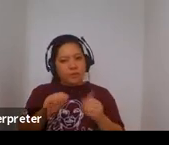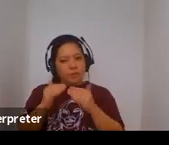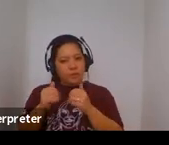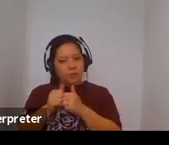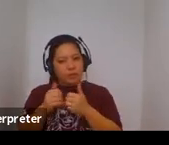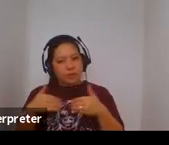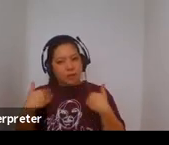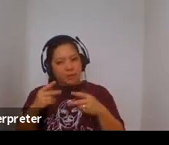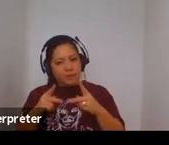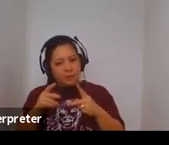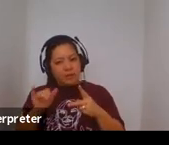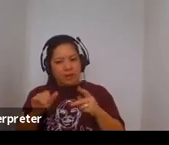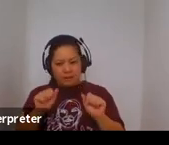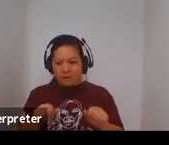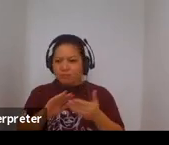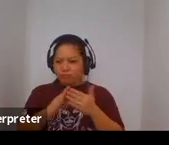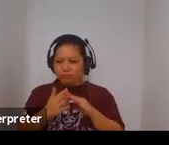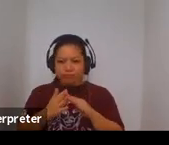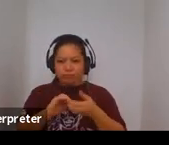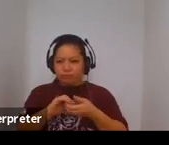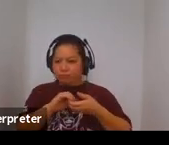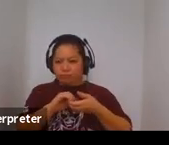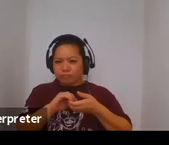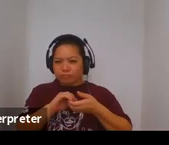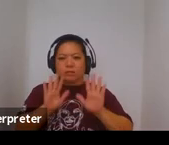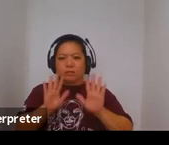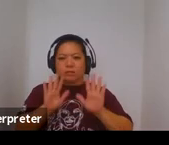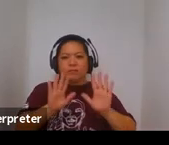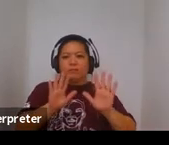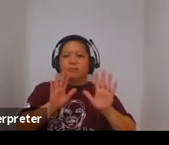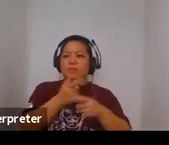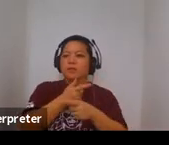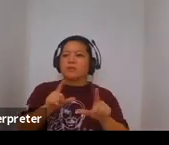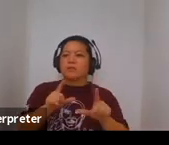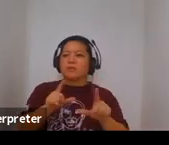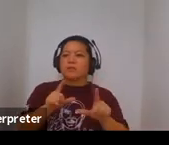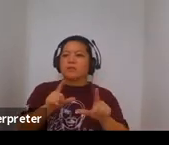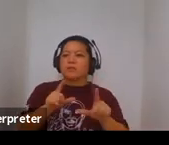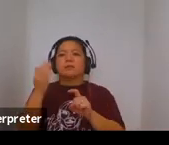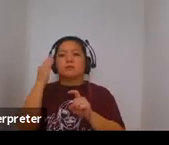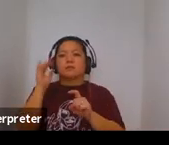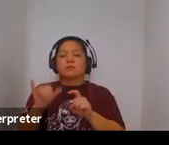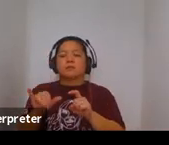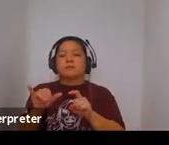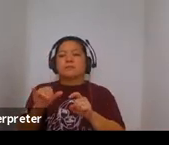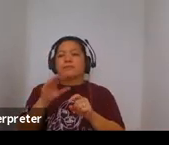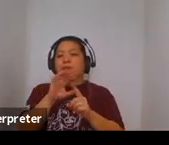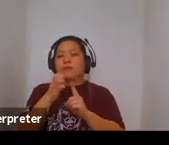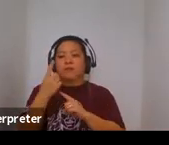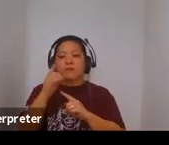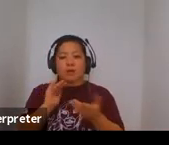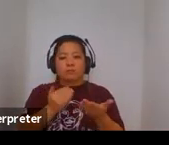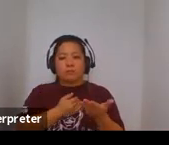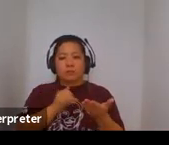young people, that can be an incredible, liberating, changing environment that